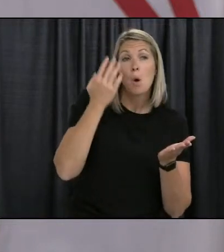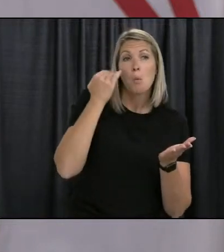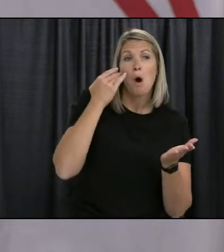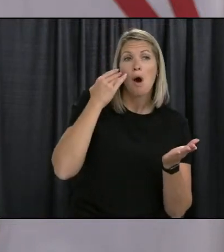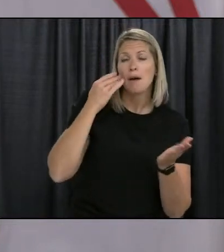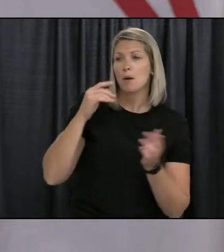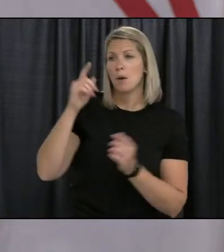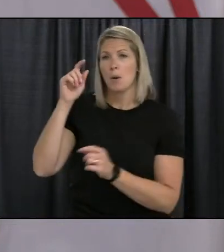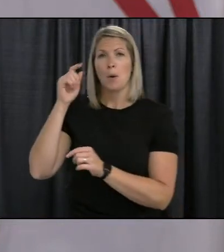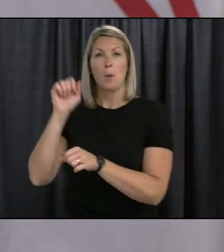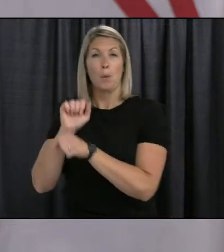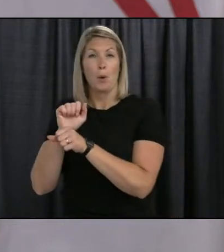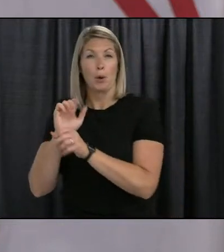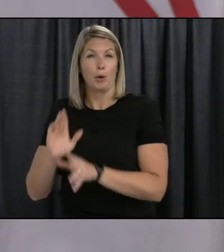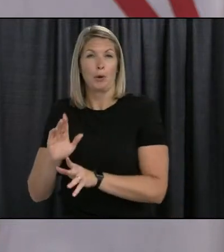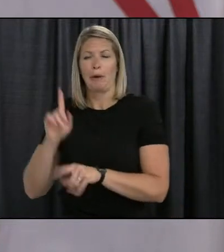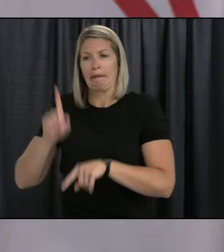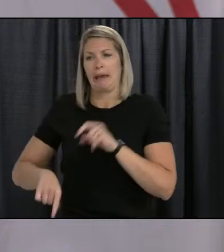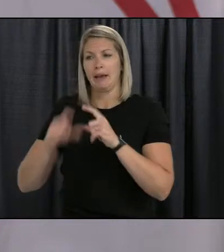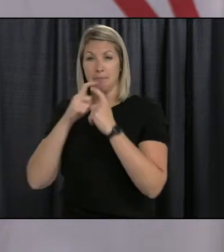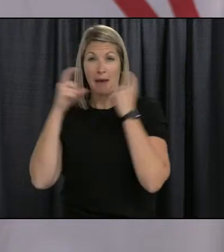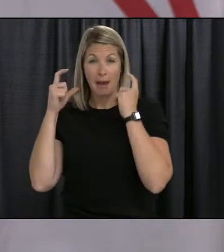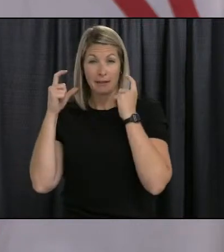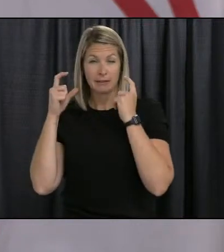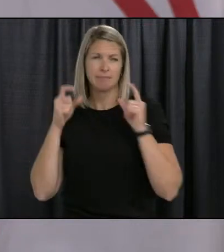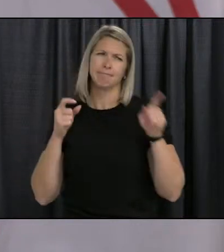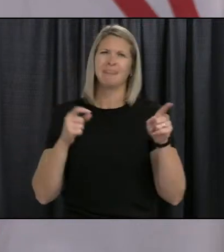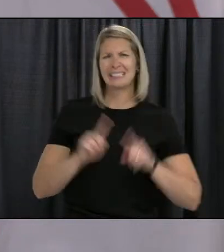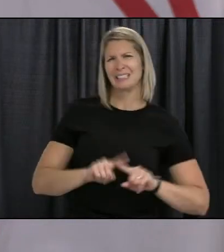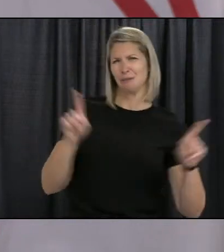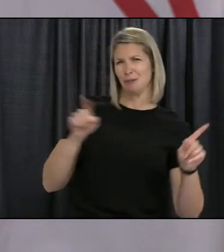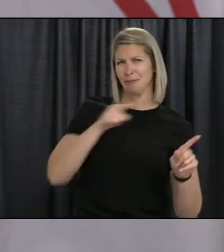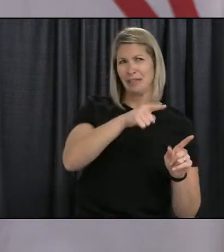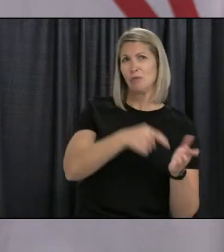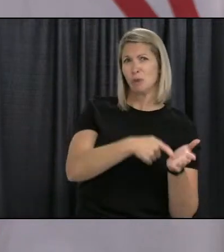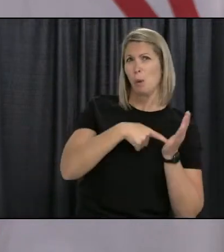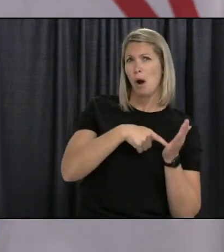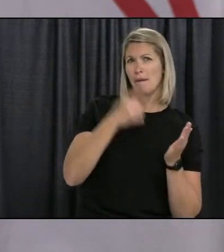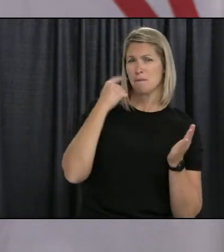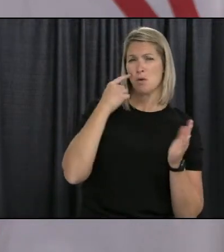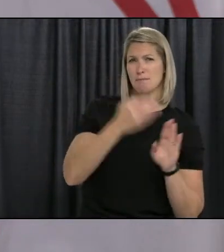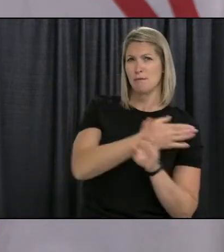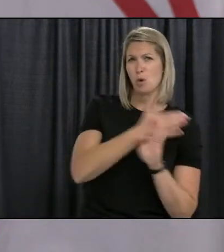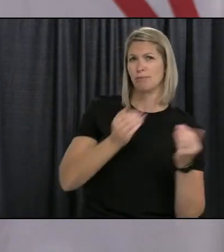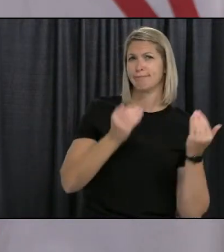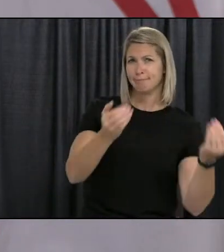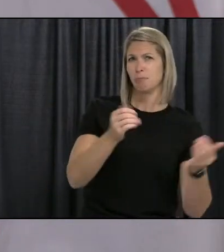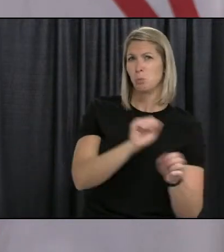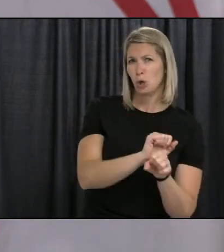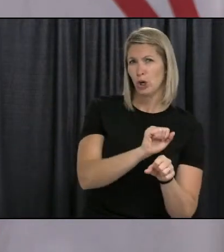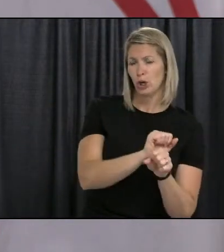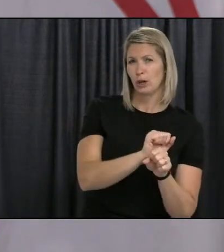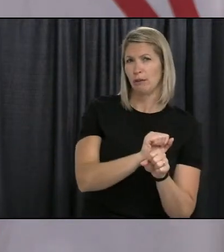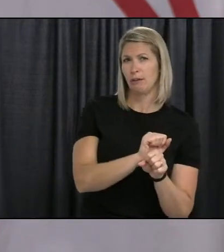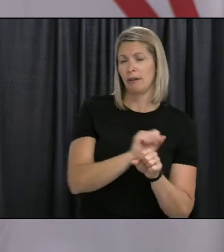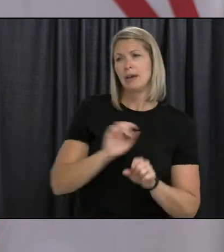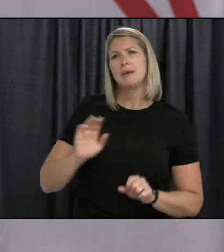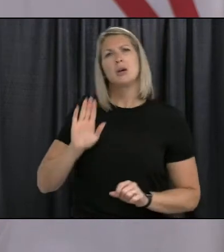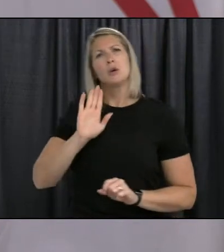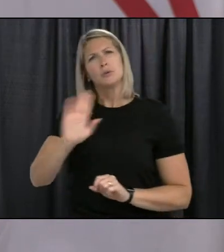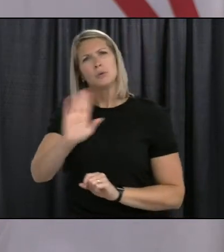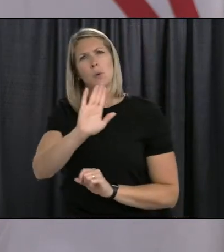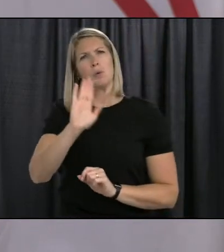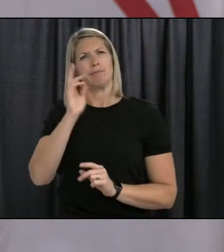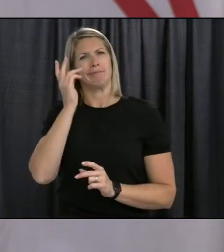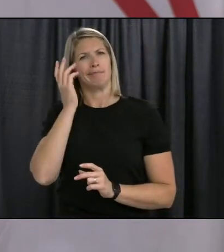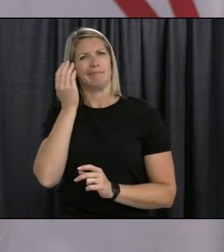different situation, and certainly. For people who aren't able to wear